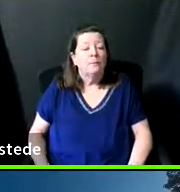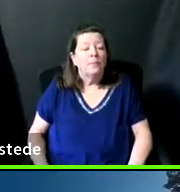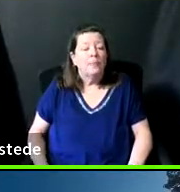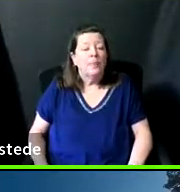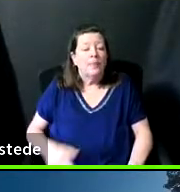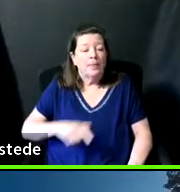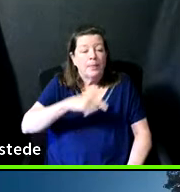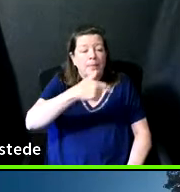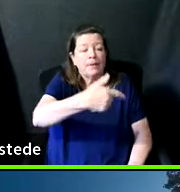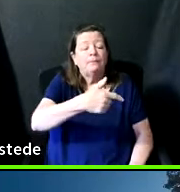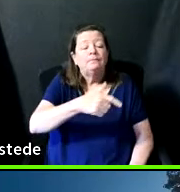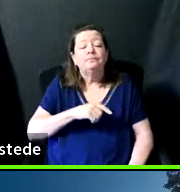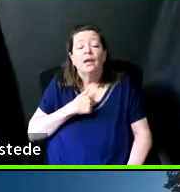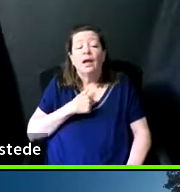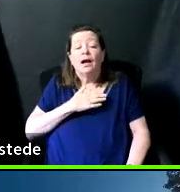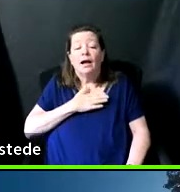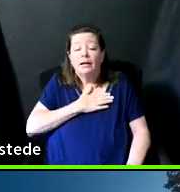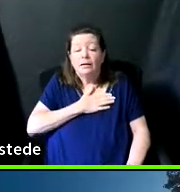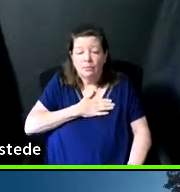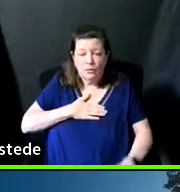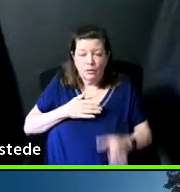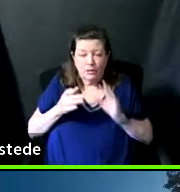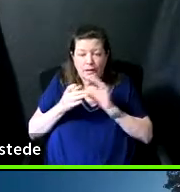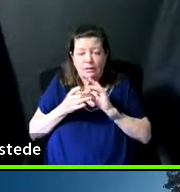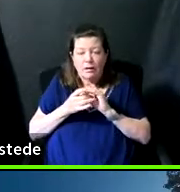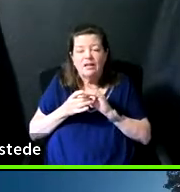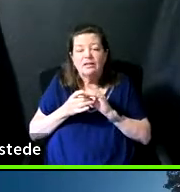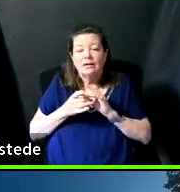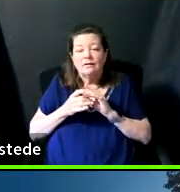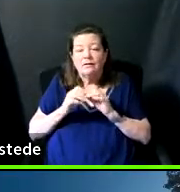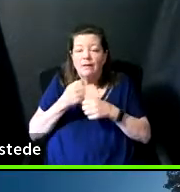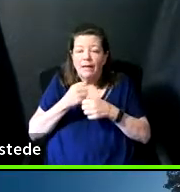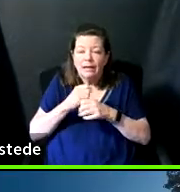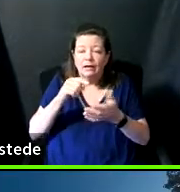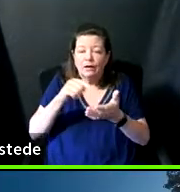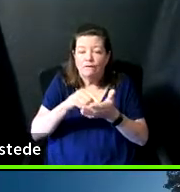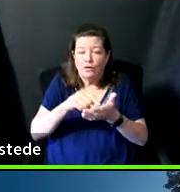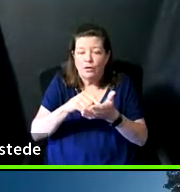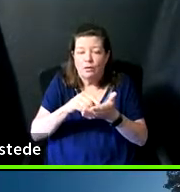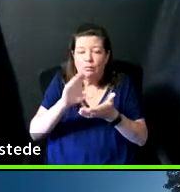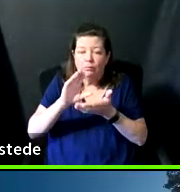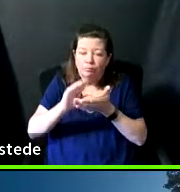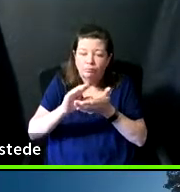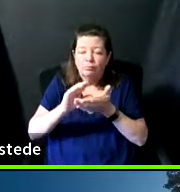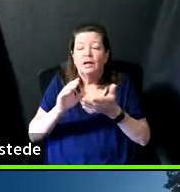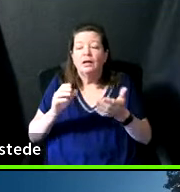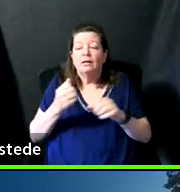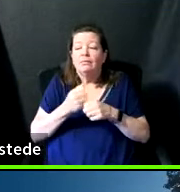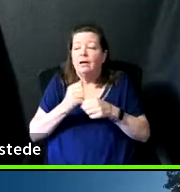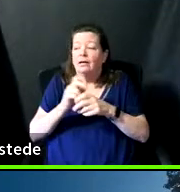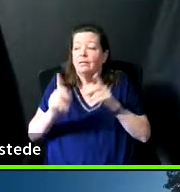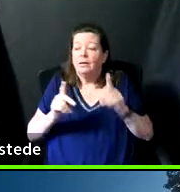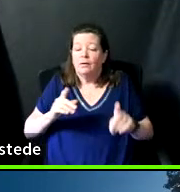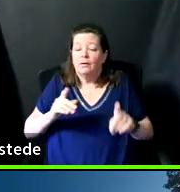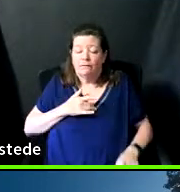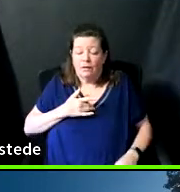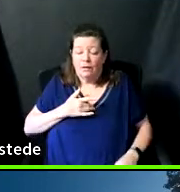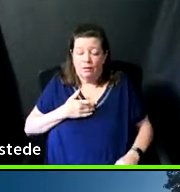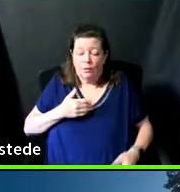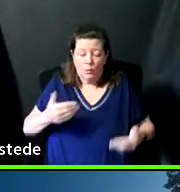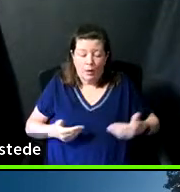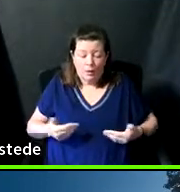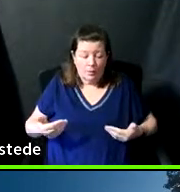So I appreciate the comments about affordability and making things feel welcome to people in all spectrums